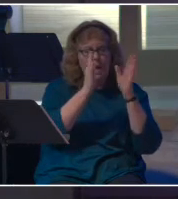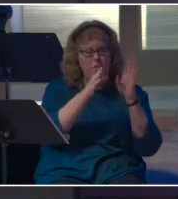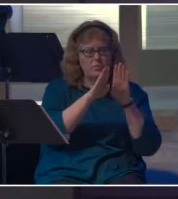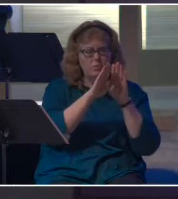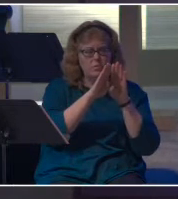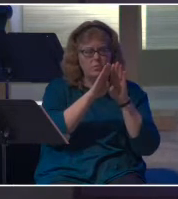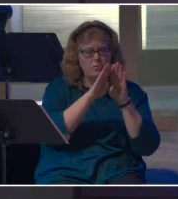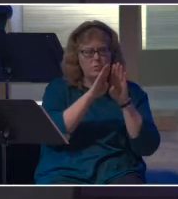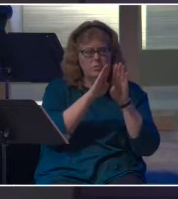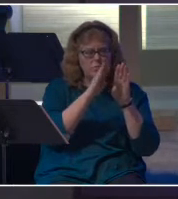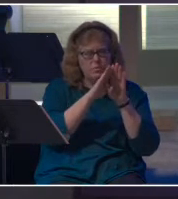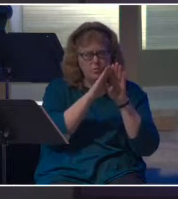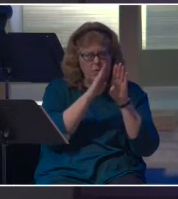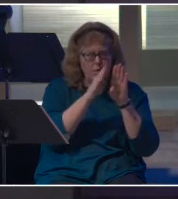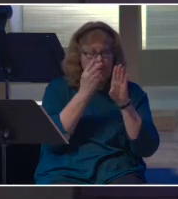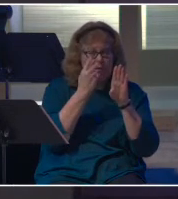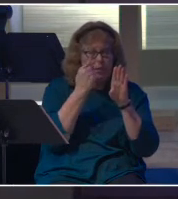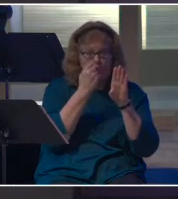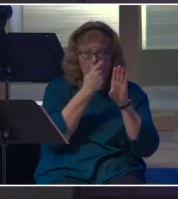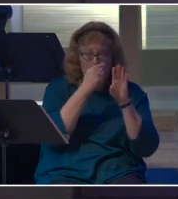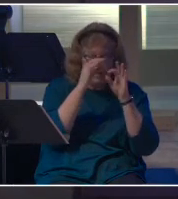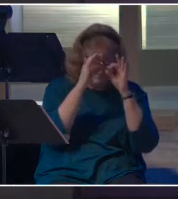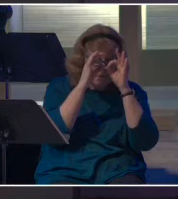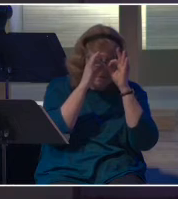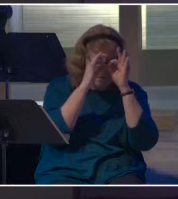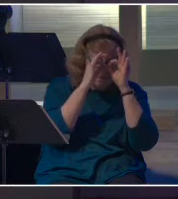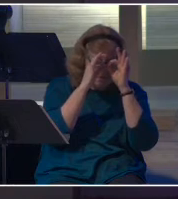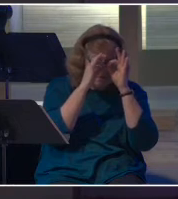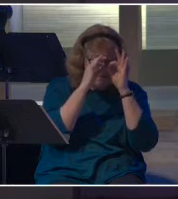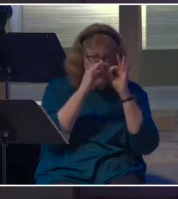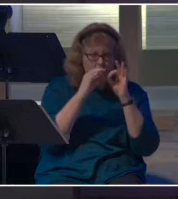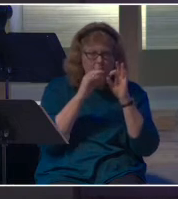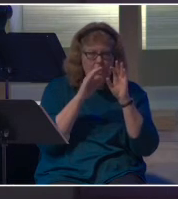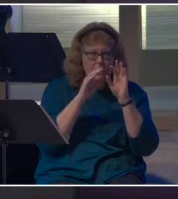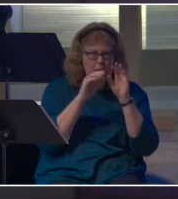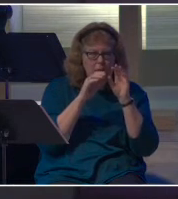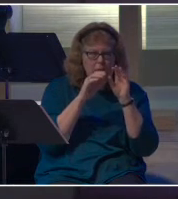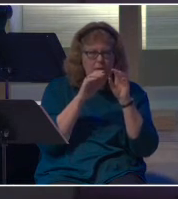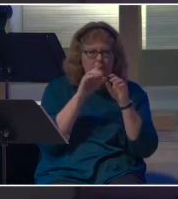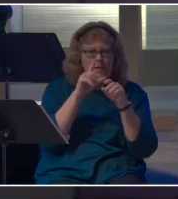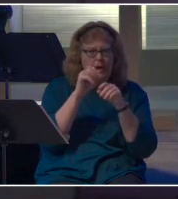the garage, and I saw these two eyes peering out at me like the Wensler from the Lorax.